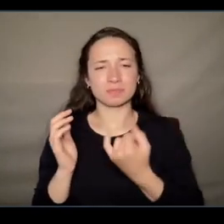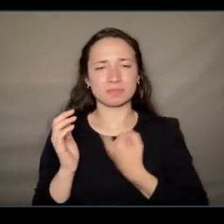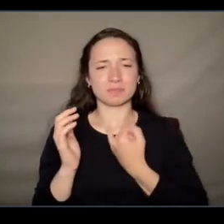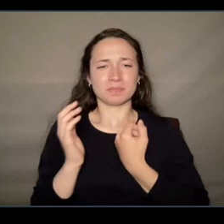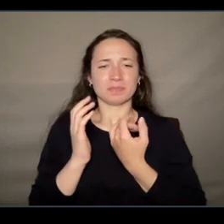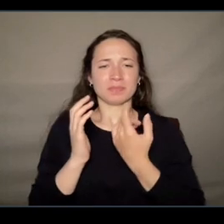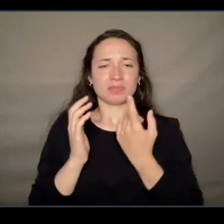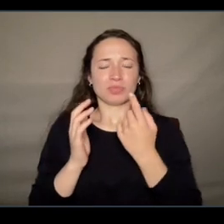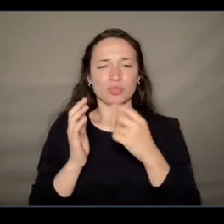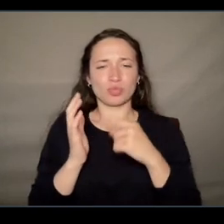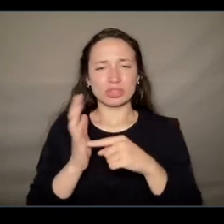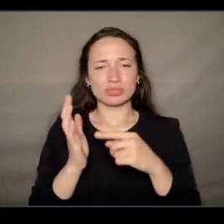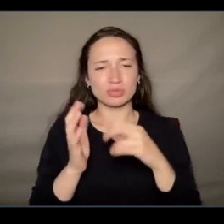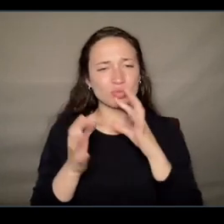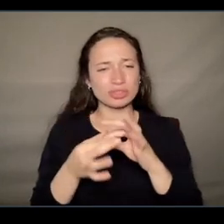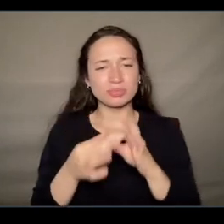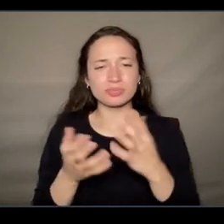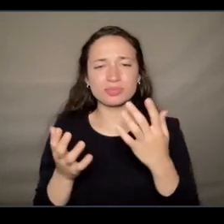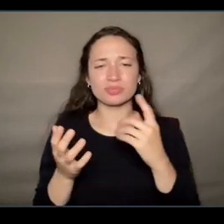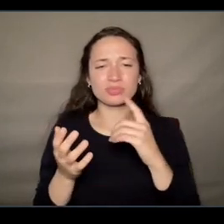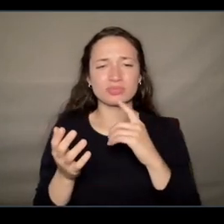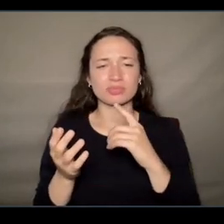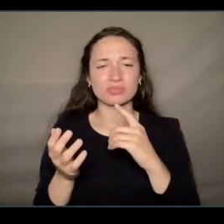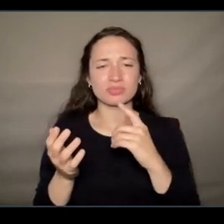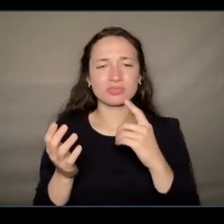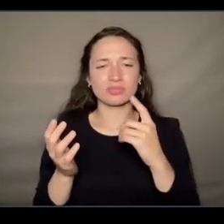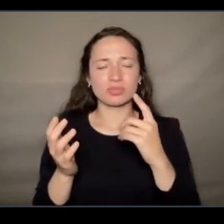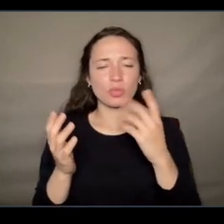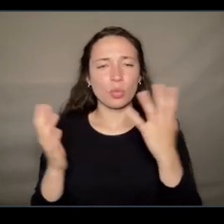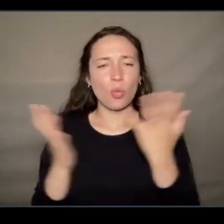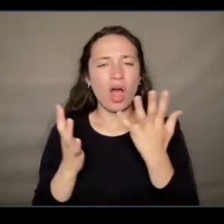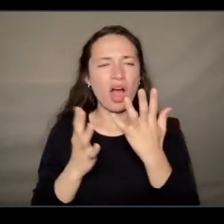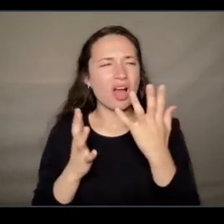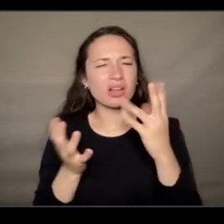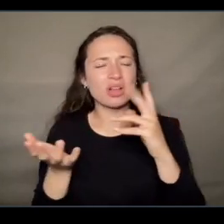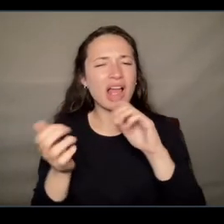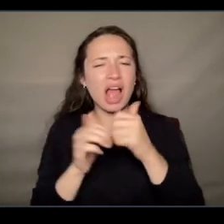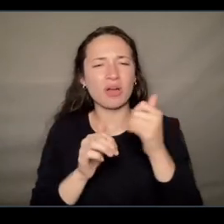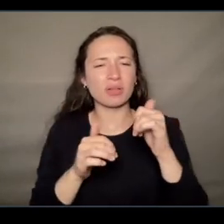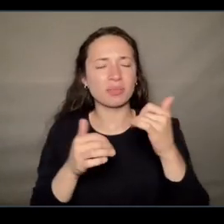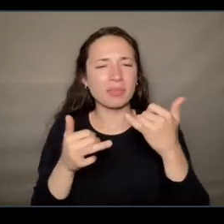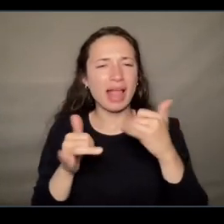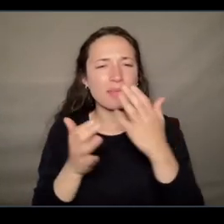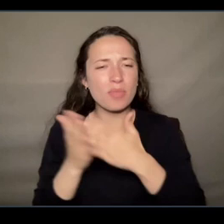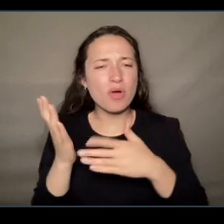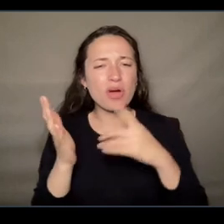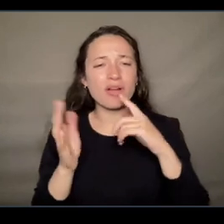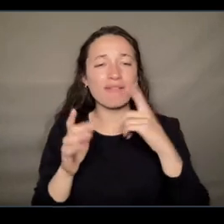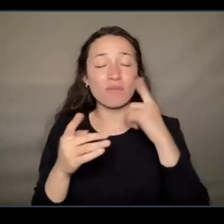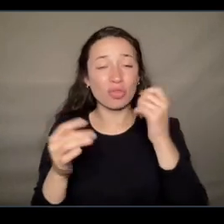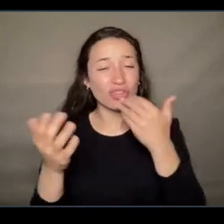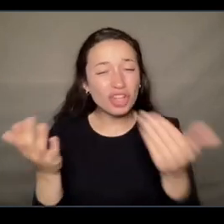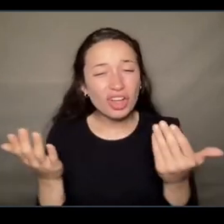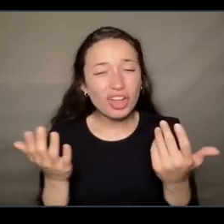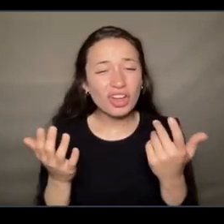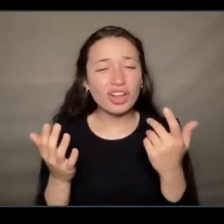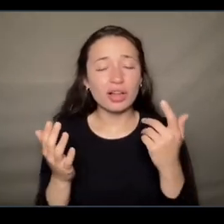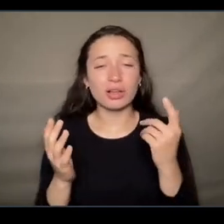intimate relationships. In what sense does it play its part for the